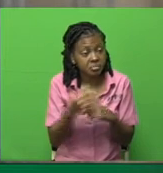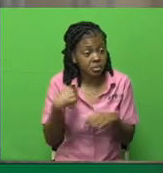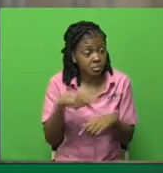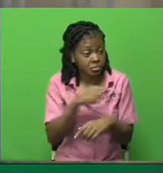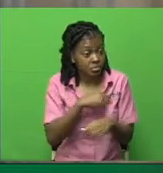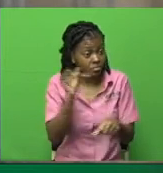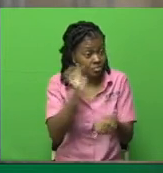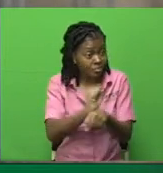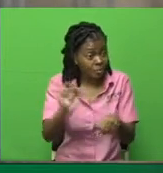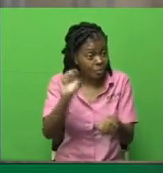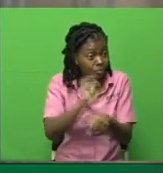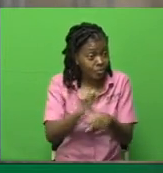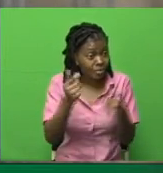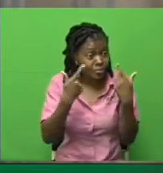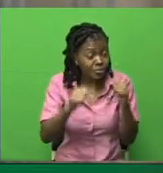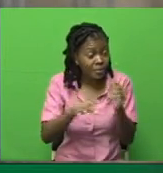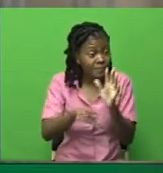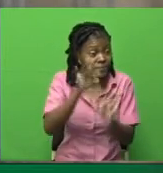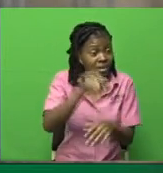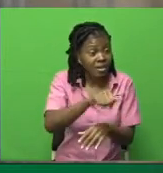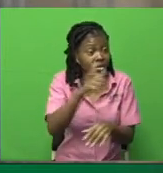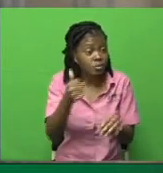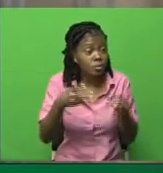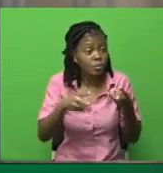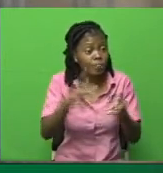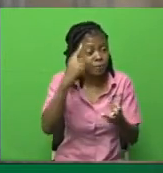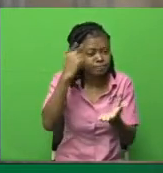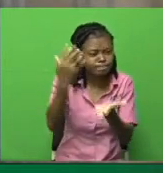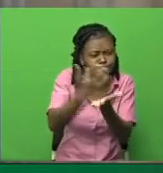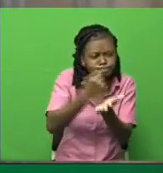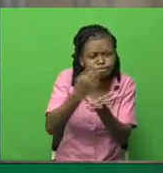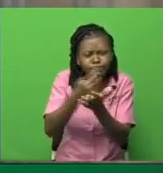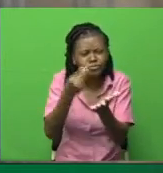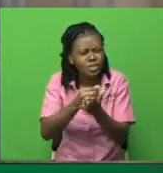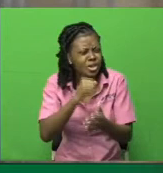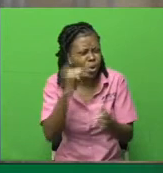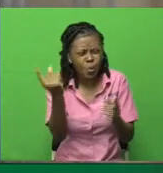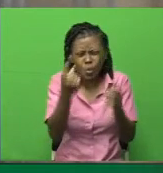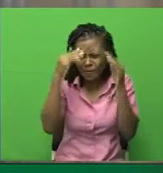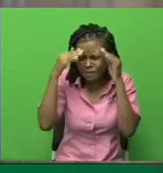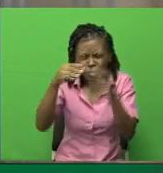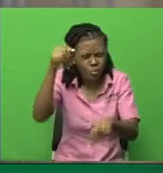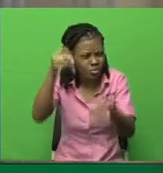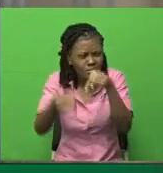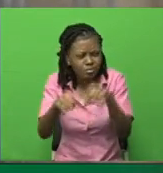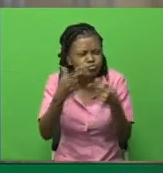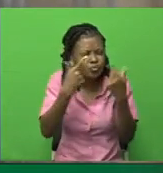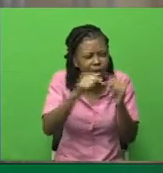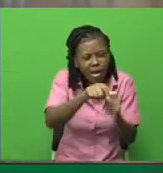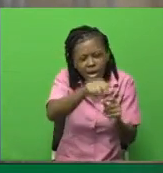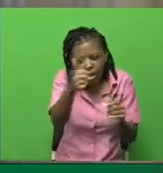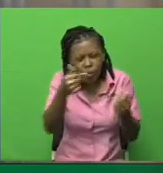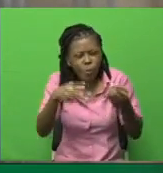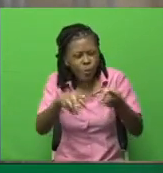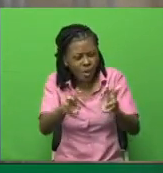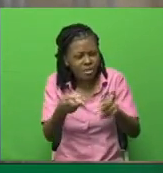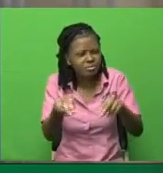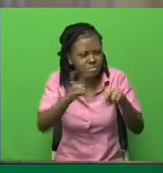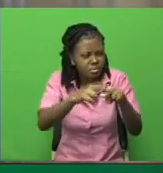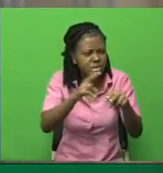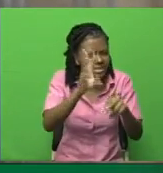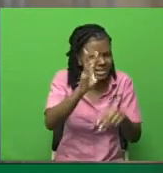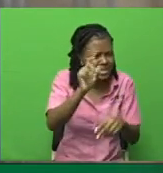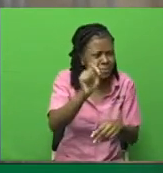diversity the Diversified economy we grow non-energy Rel GDP by 6.45 billion dollars